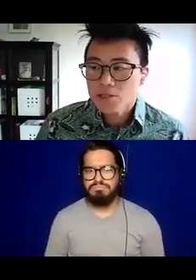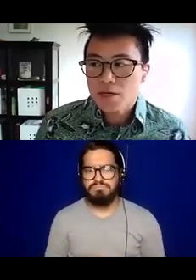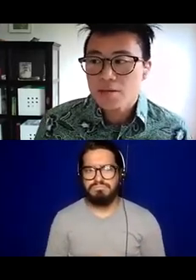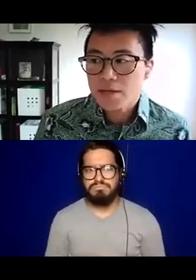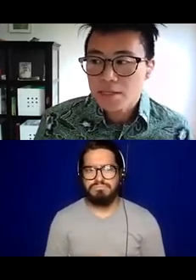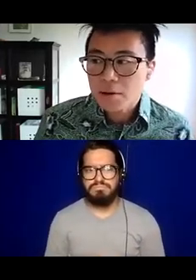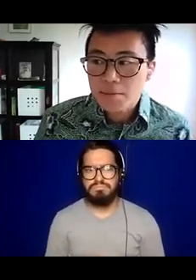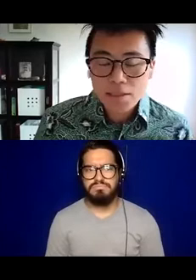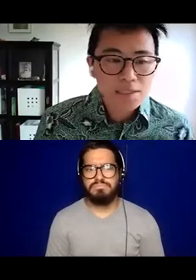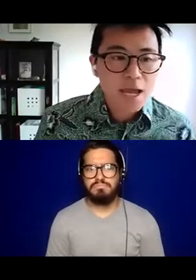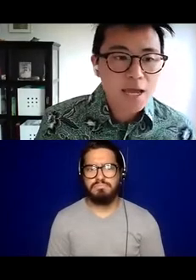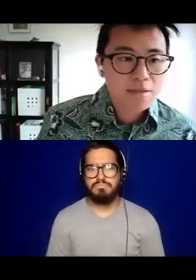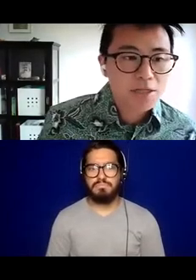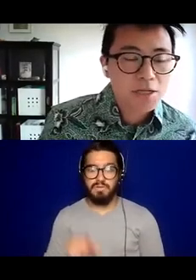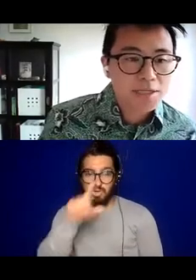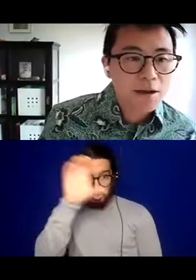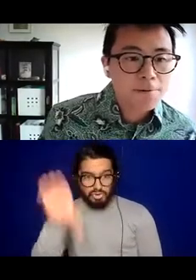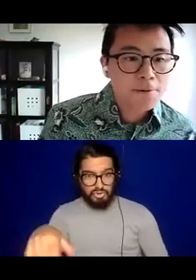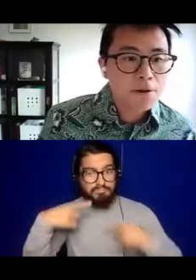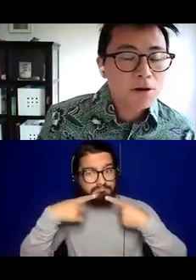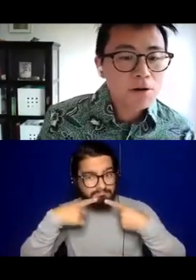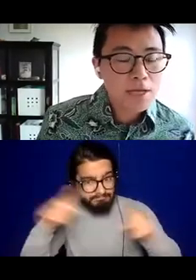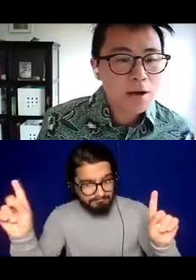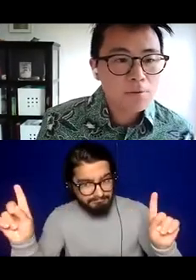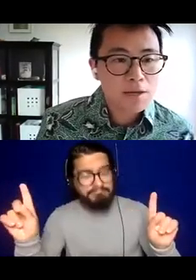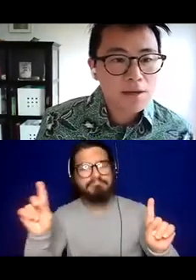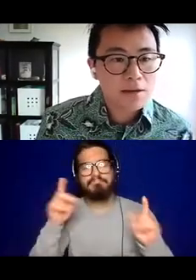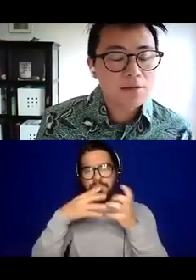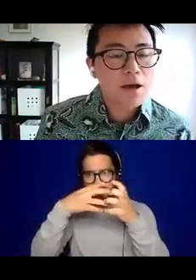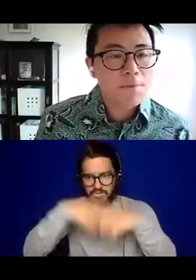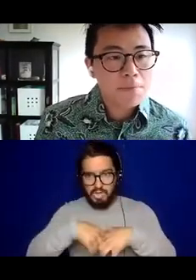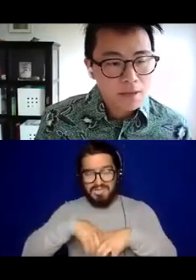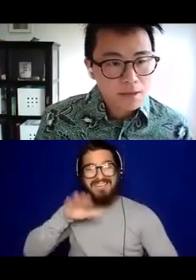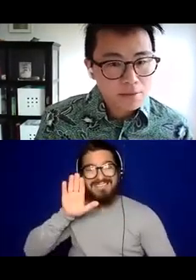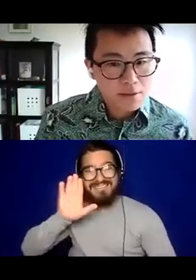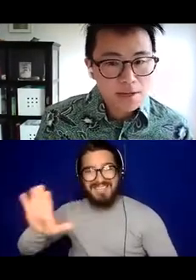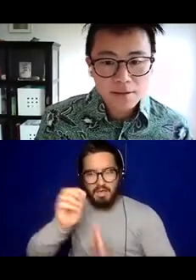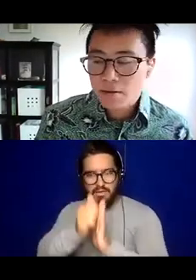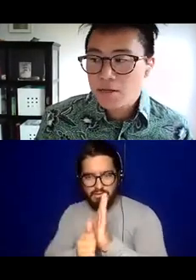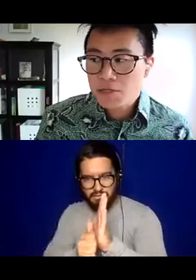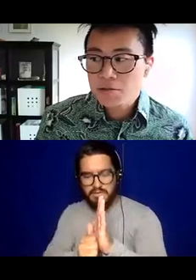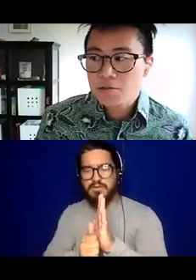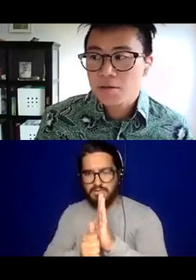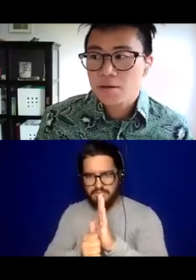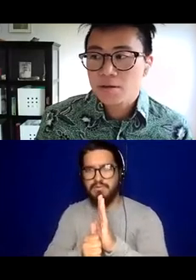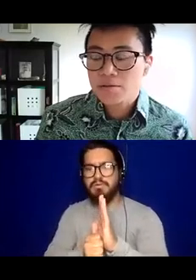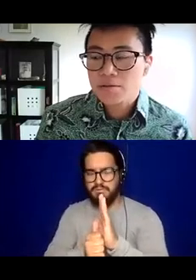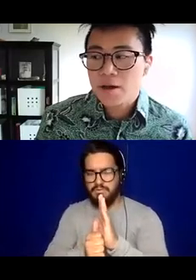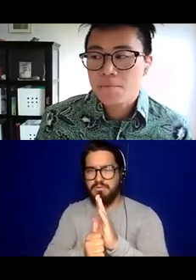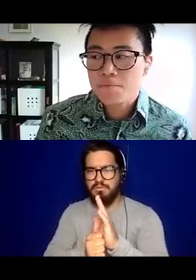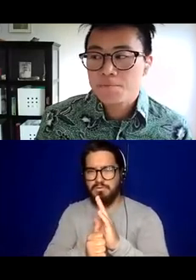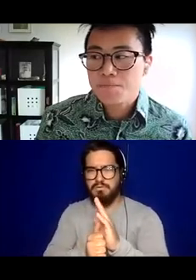And they did publicly say that they shut down her account, and that that initial